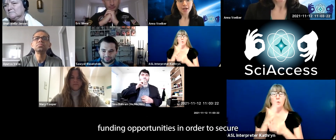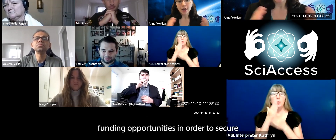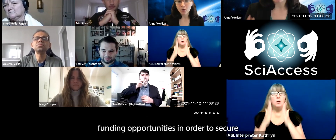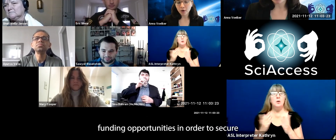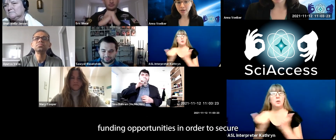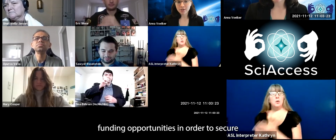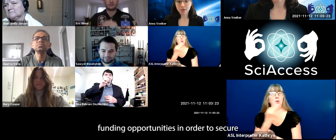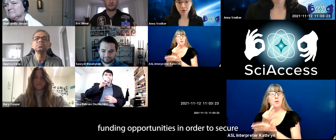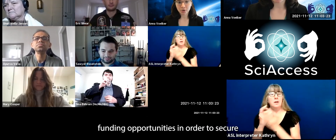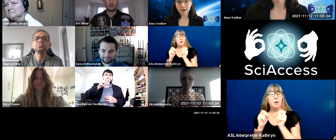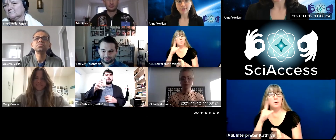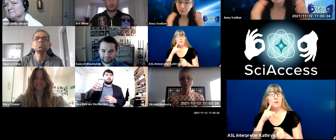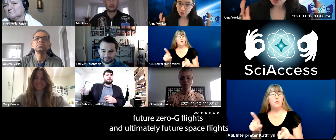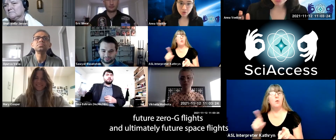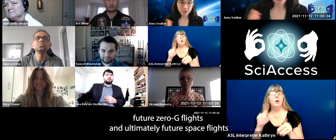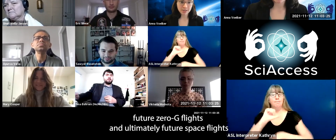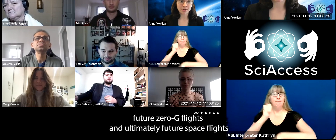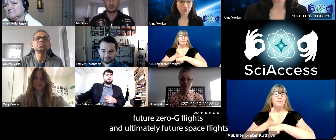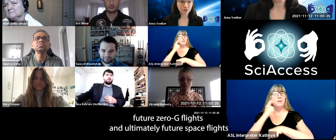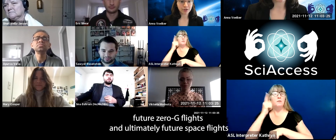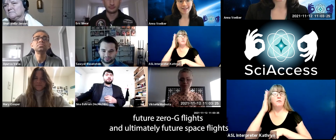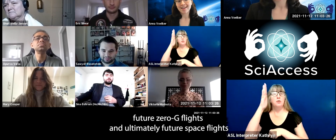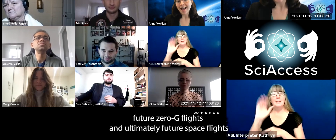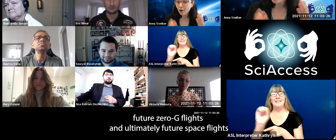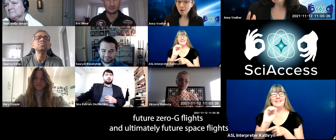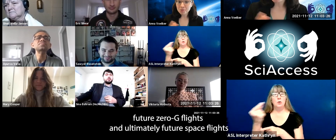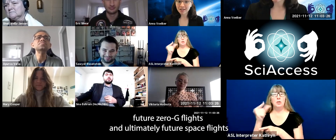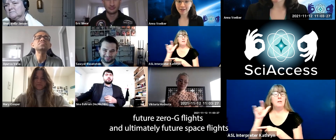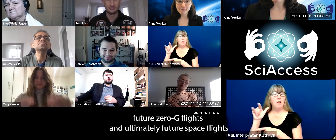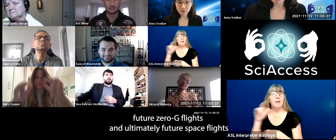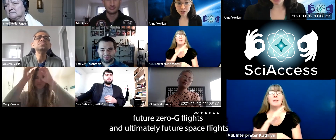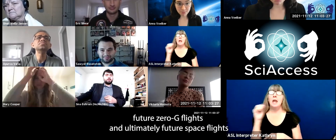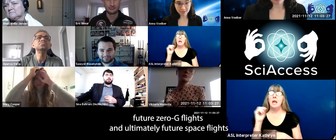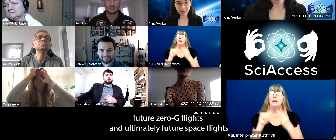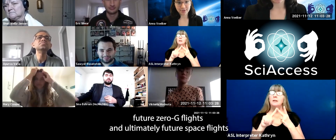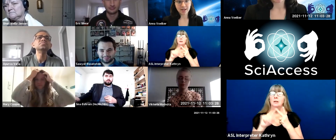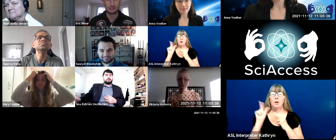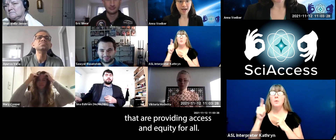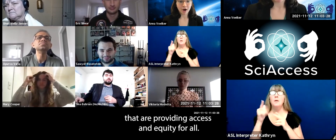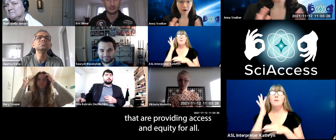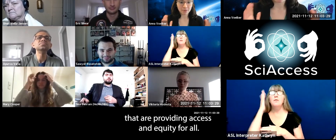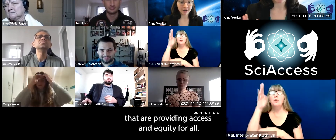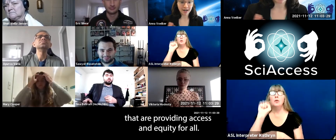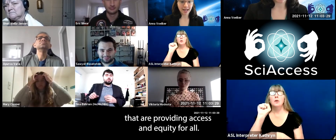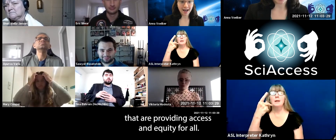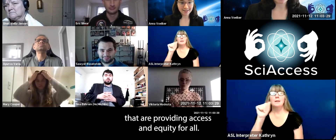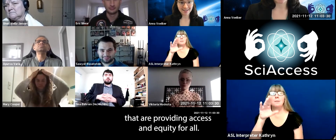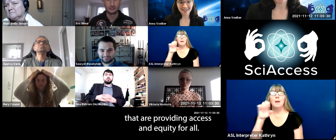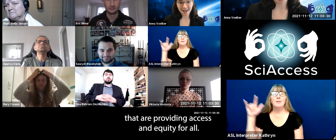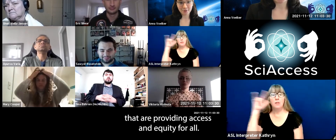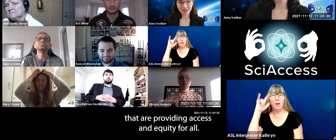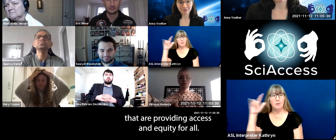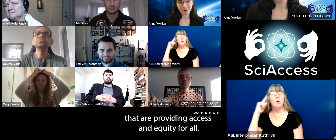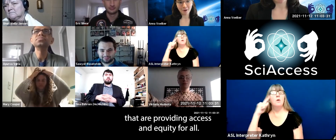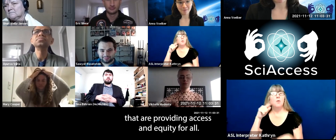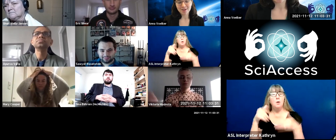opportunities in order to secure future zero-G flights and ultimately future space flights that are providing access